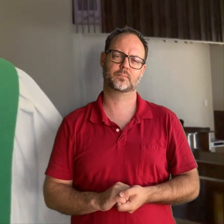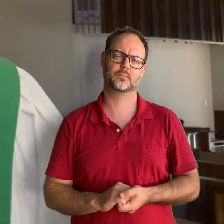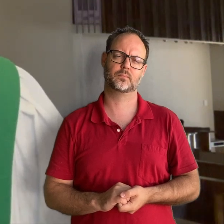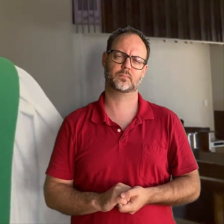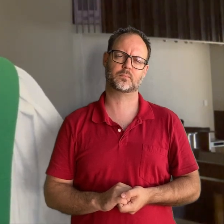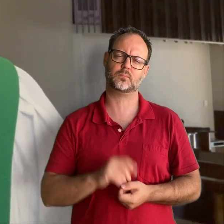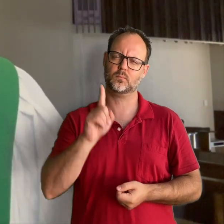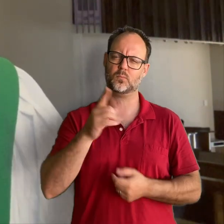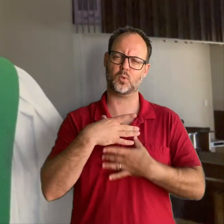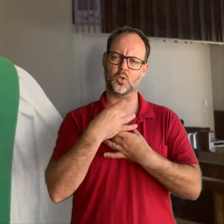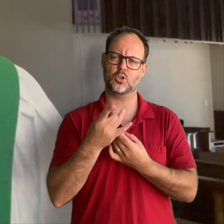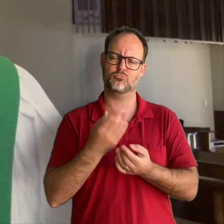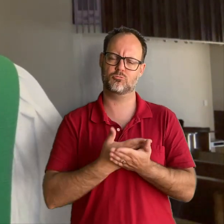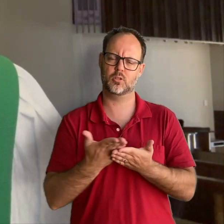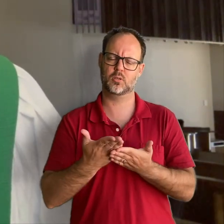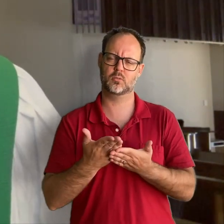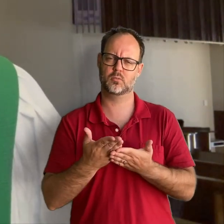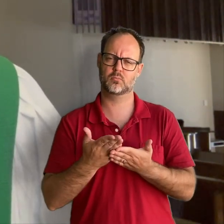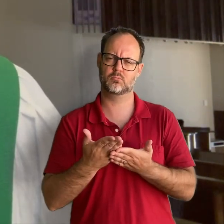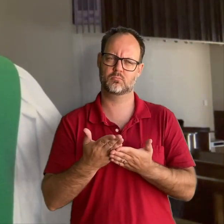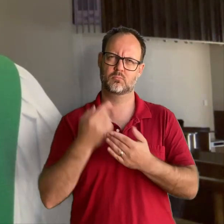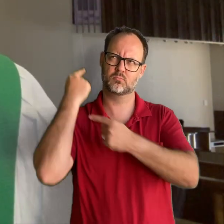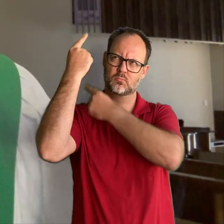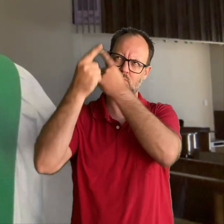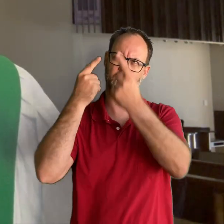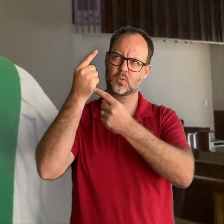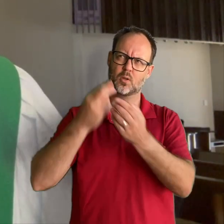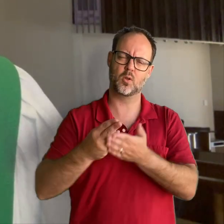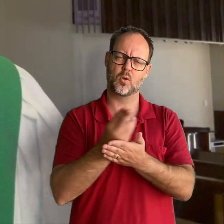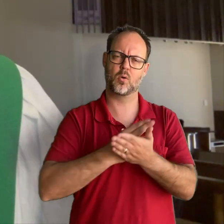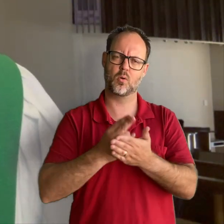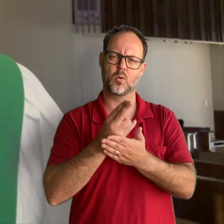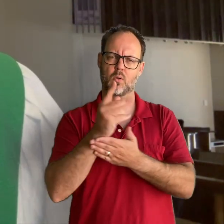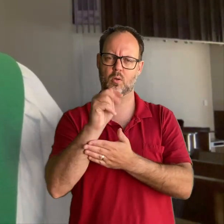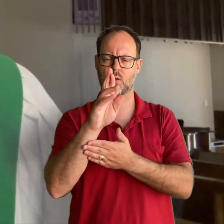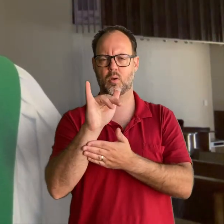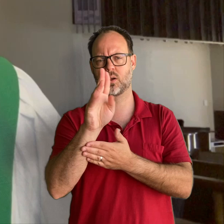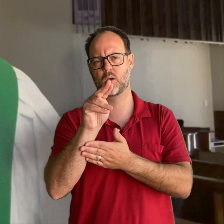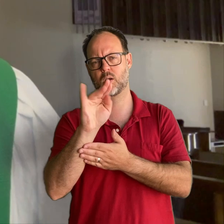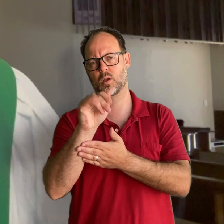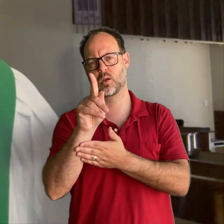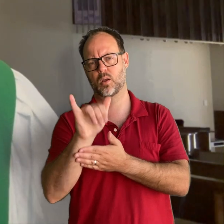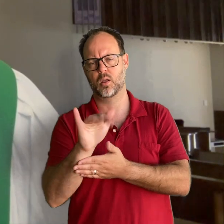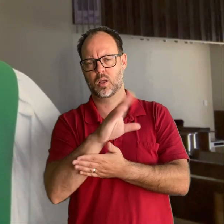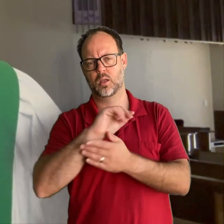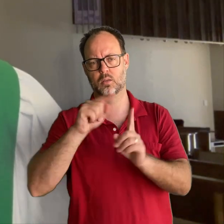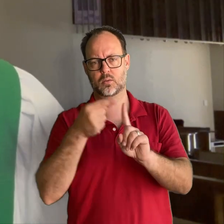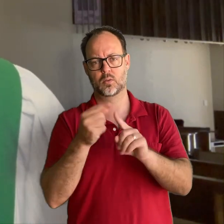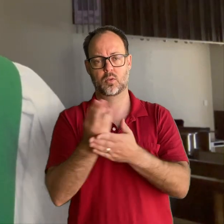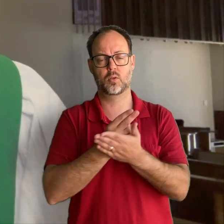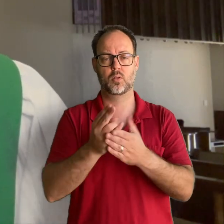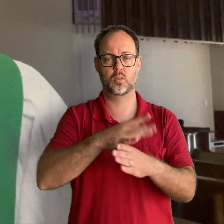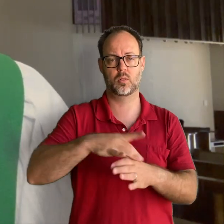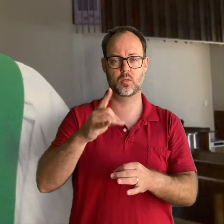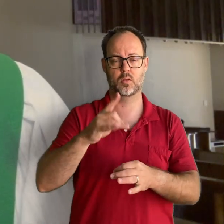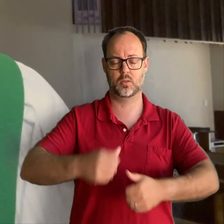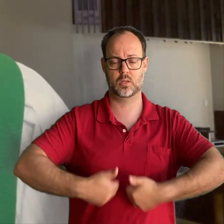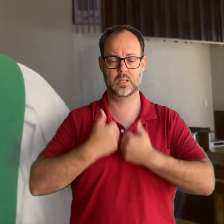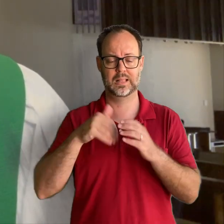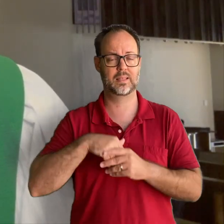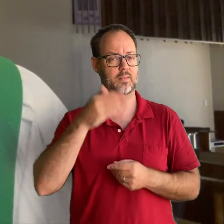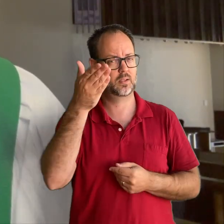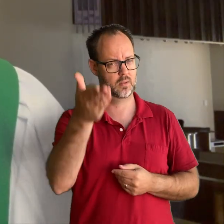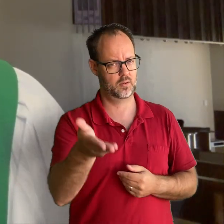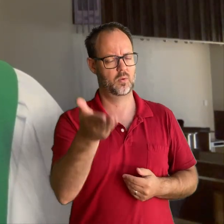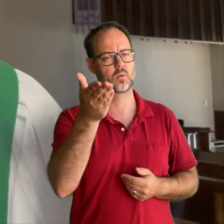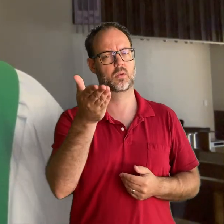One of the interesting things that's taught about the Holy Trinity, and specifically the Holy Spirit, is that He lives within